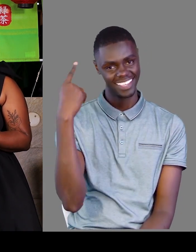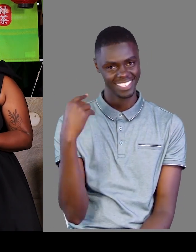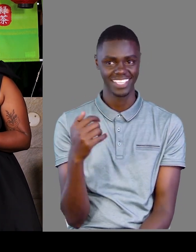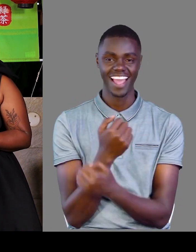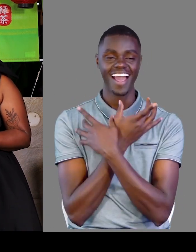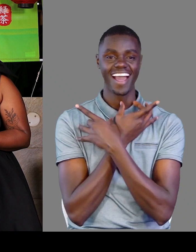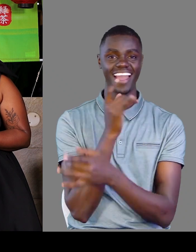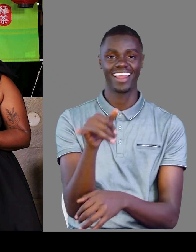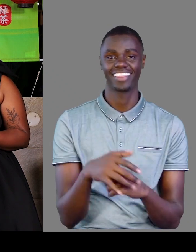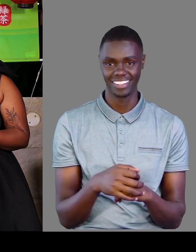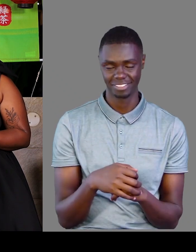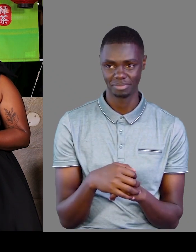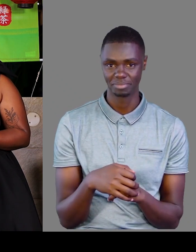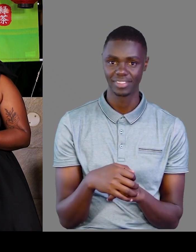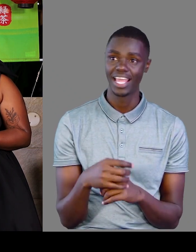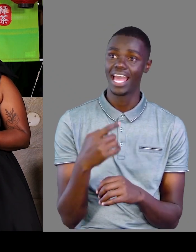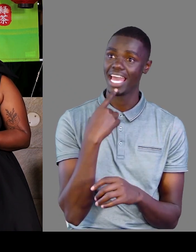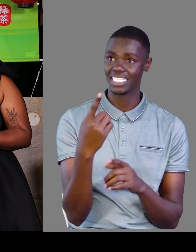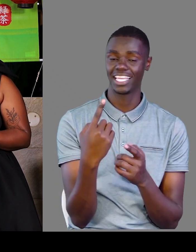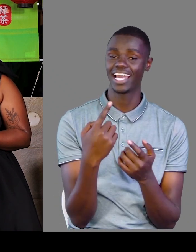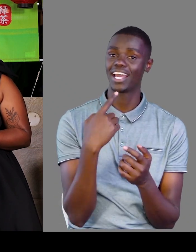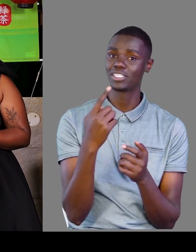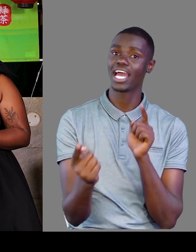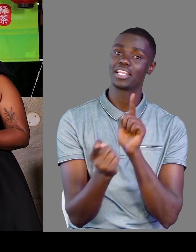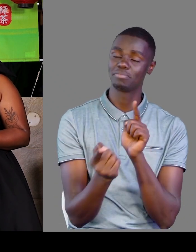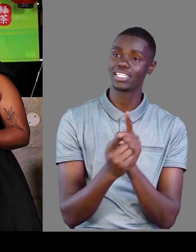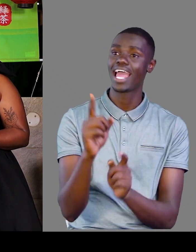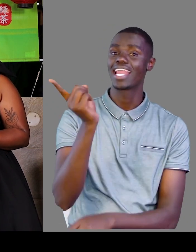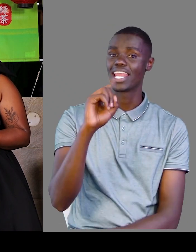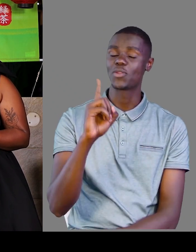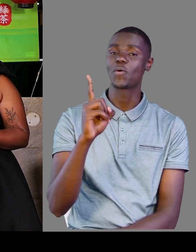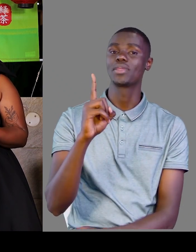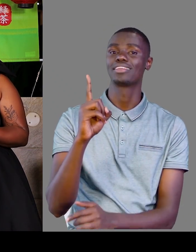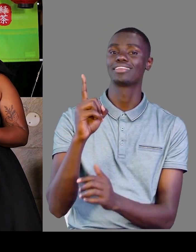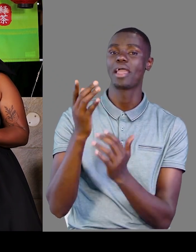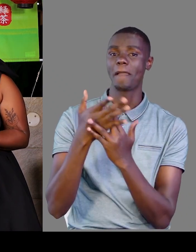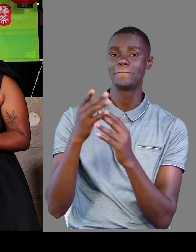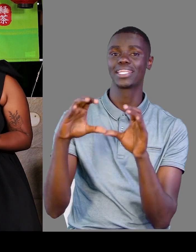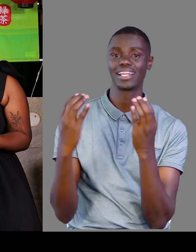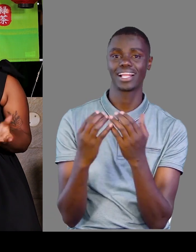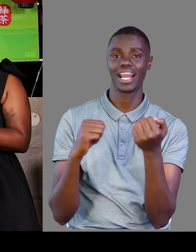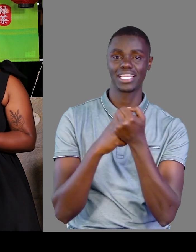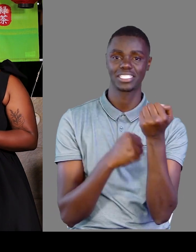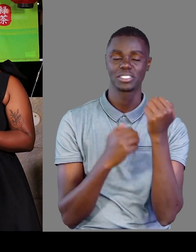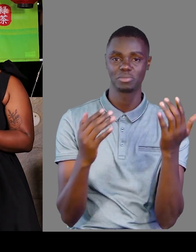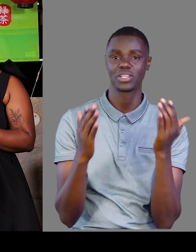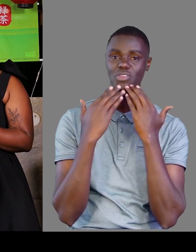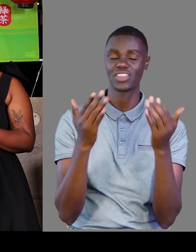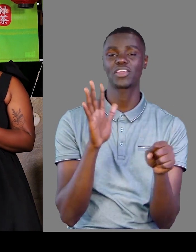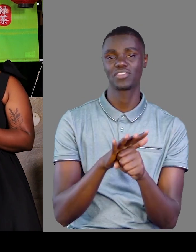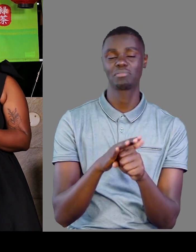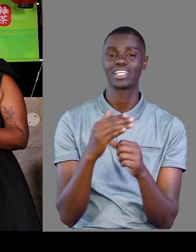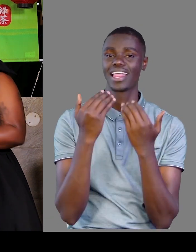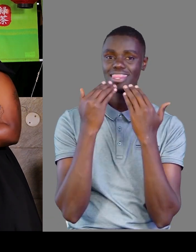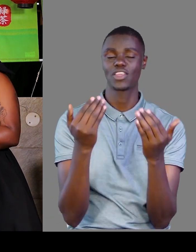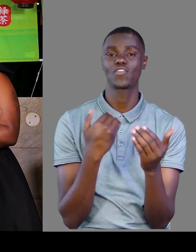creative. I like that. You like that? Itasema I met Nairobi middle class sponsor. Yeah. That's nice. Ndio, thank you for coming through. Thank